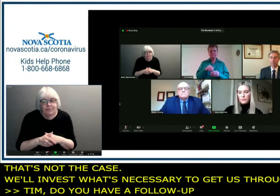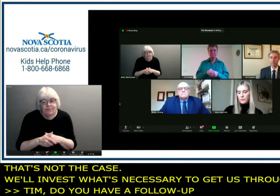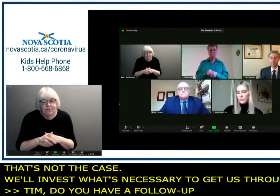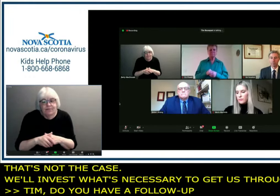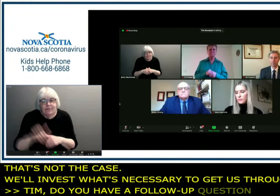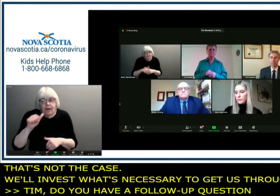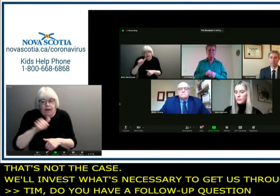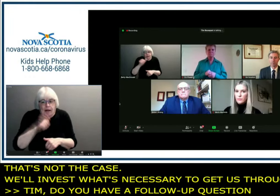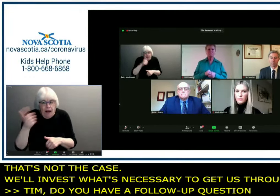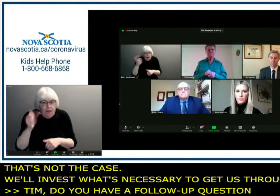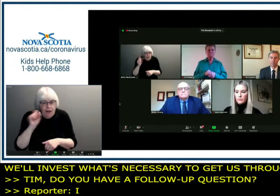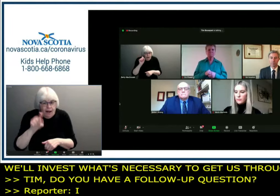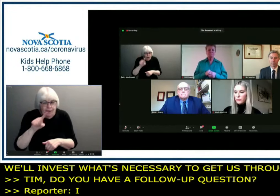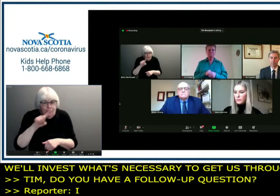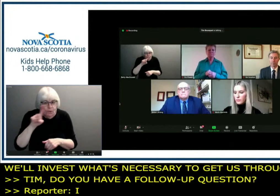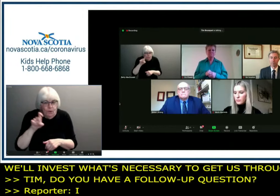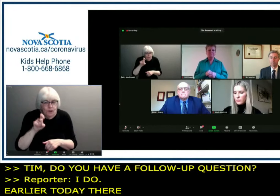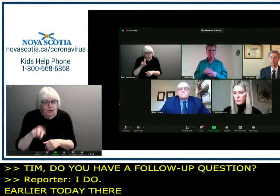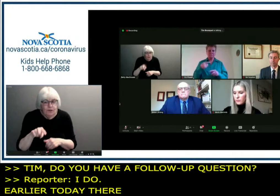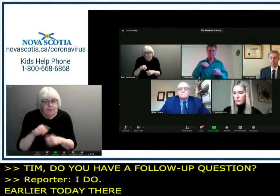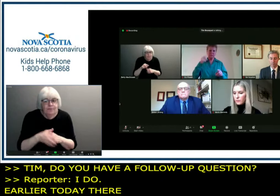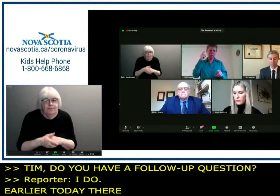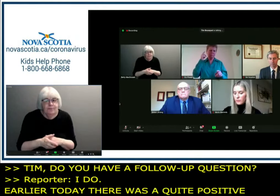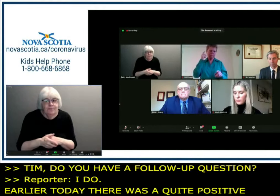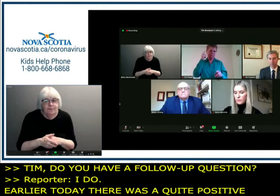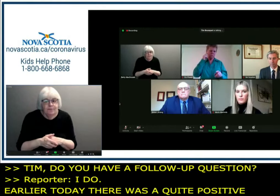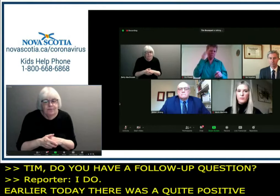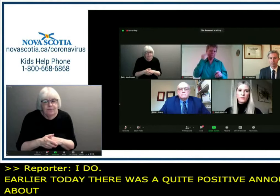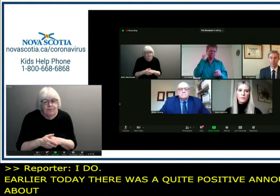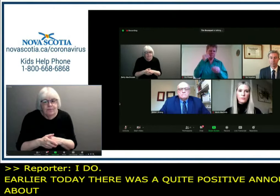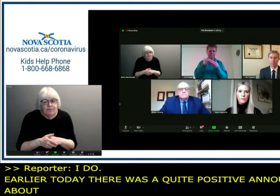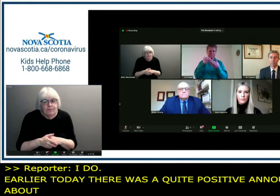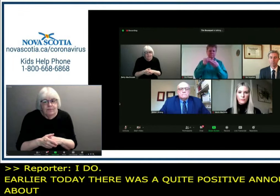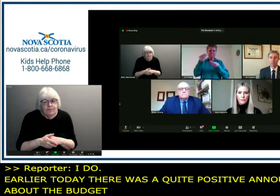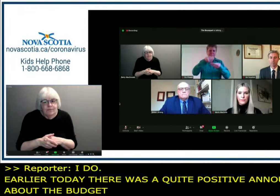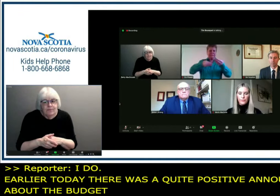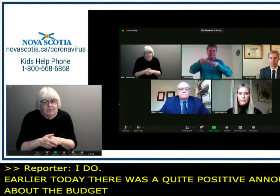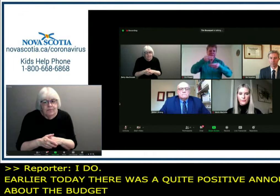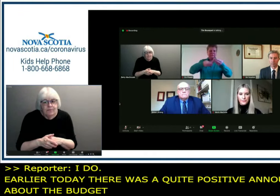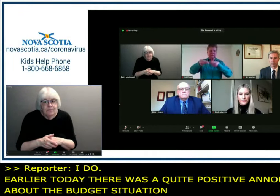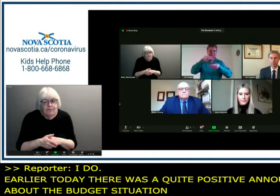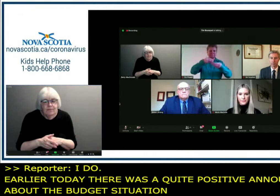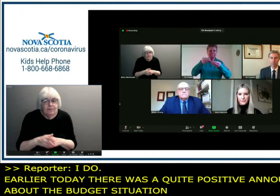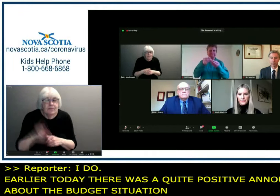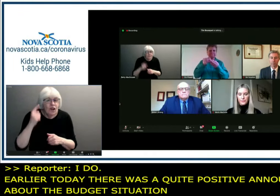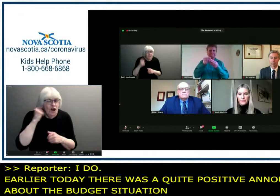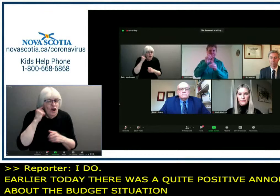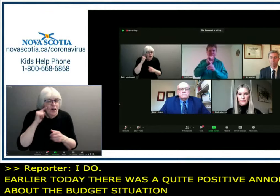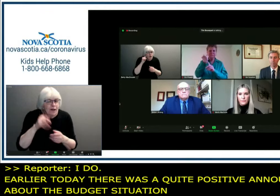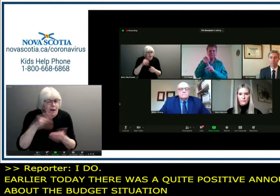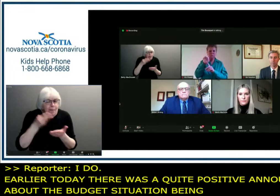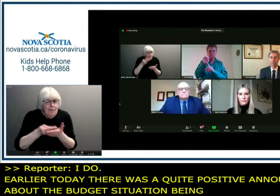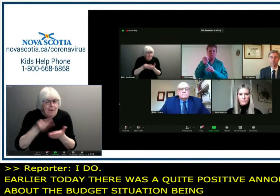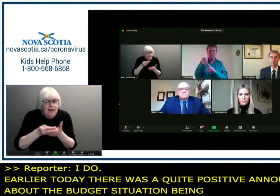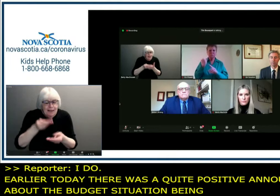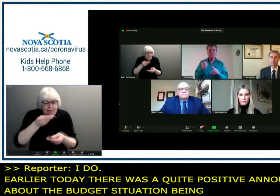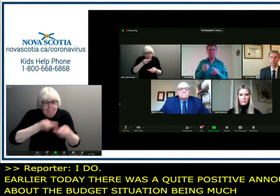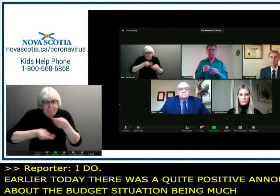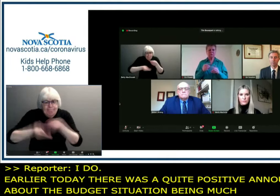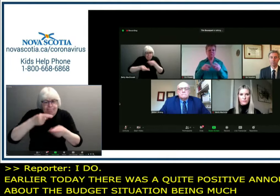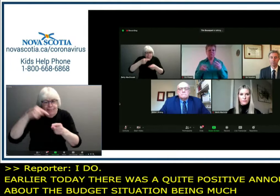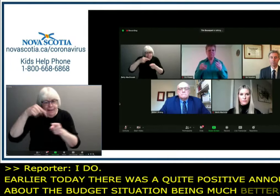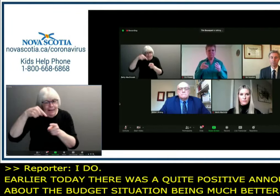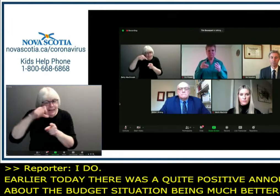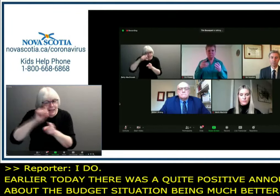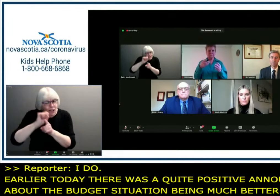quite positive announcement about the budget situation being much better off, hundreds of millions of dollars